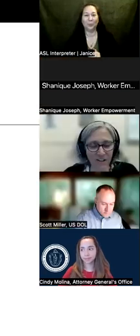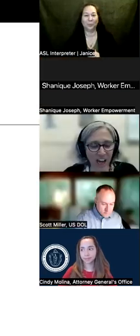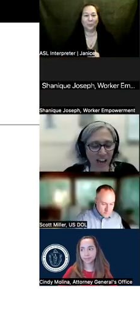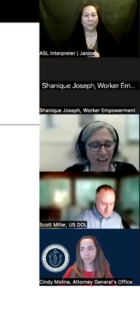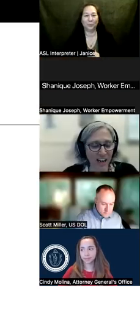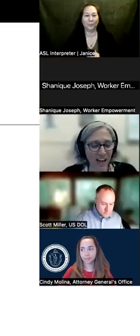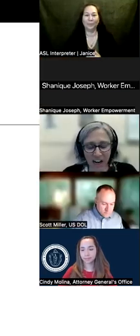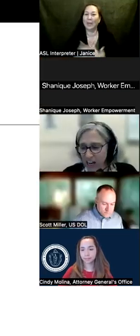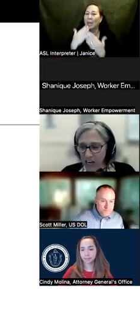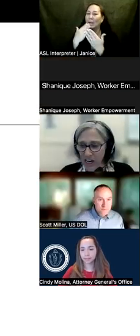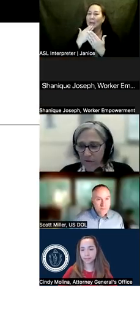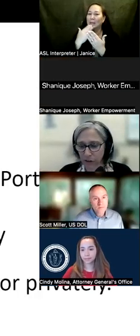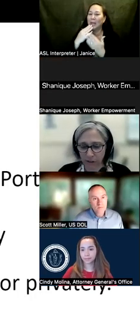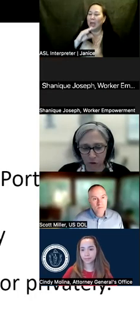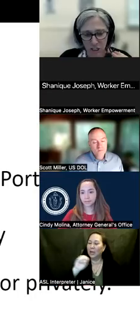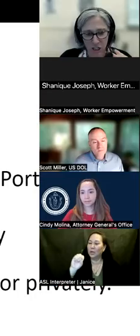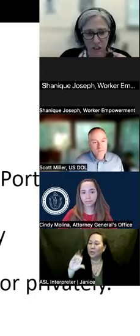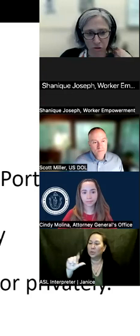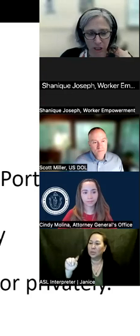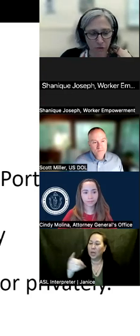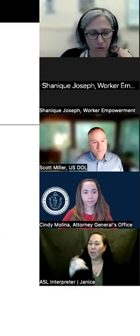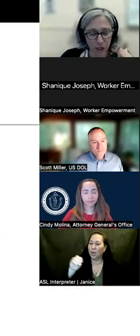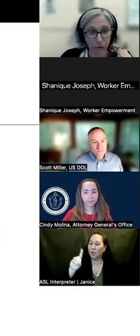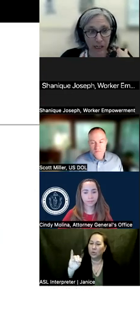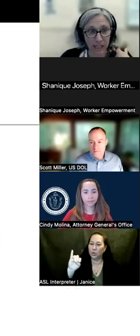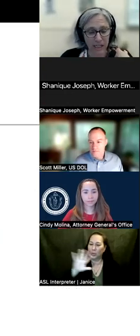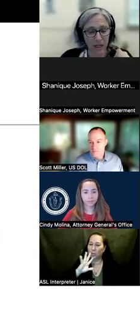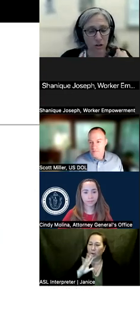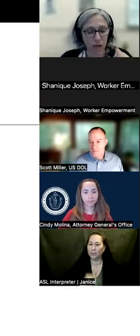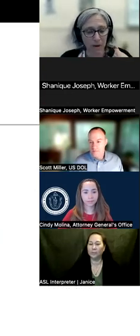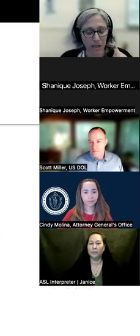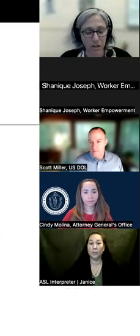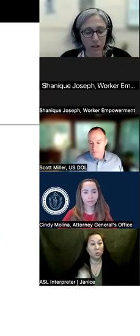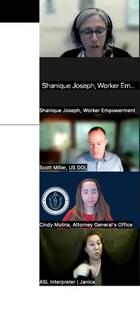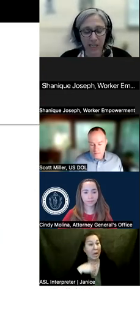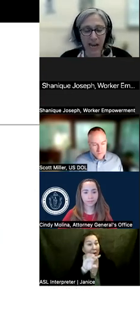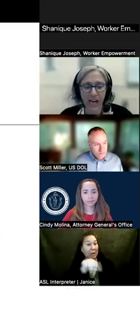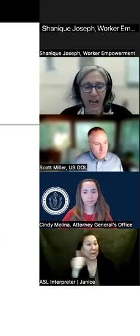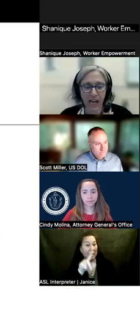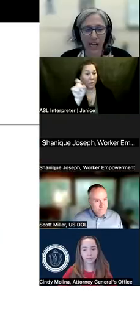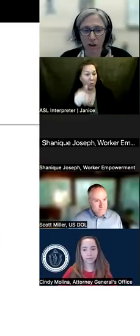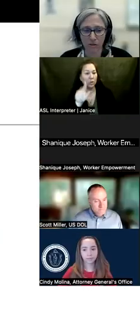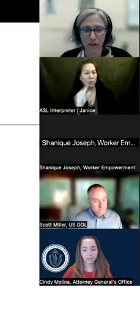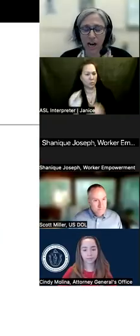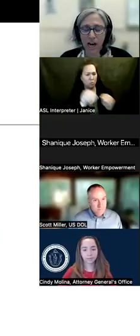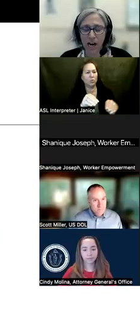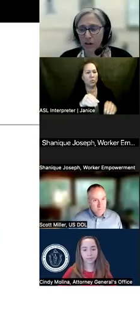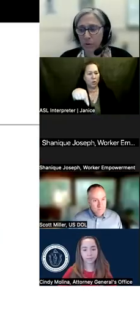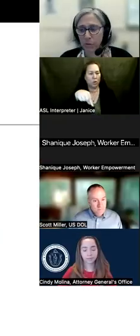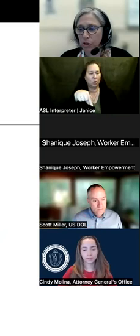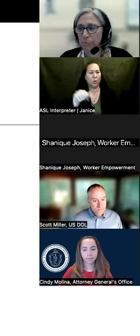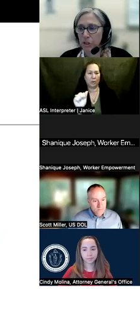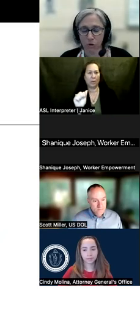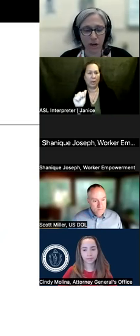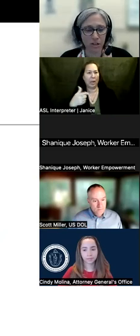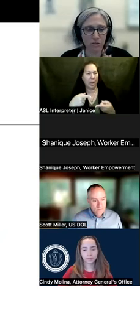Thank you, Scott. And again, if folks have questions, you can feel free to enter them into the Q&A as we go, and we